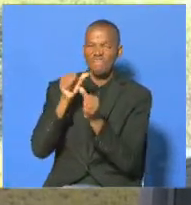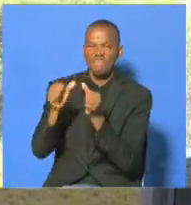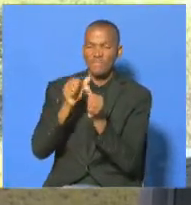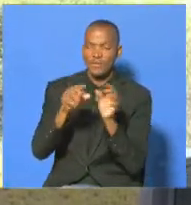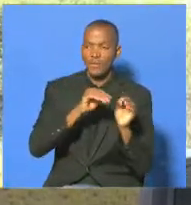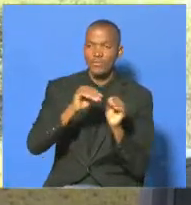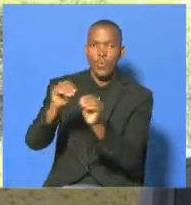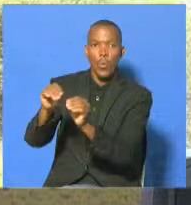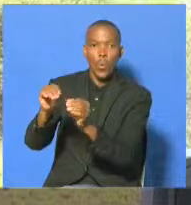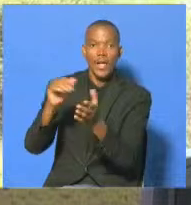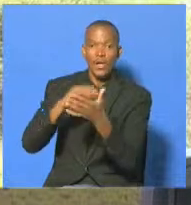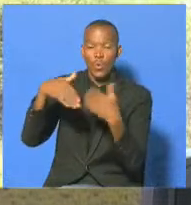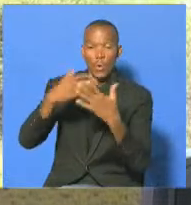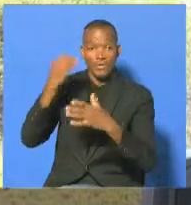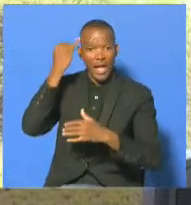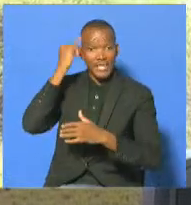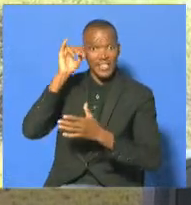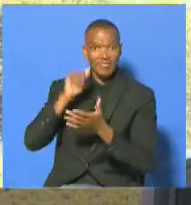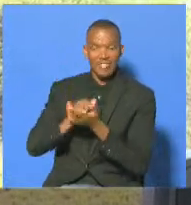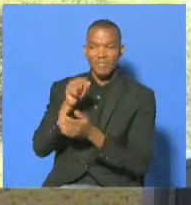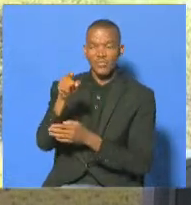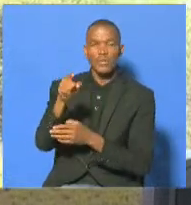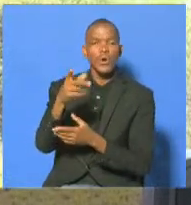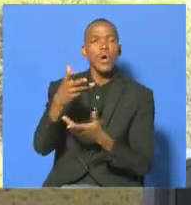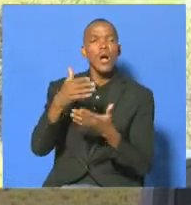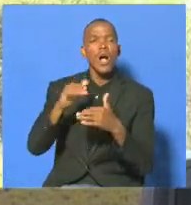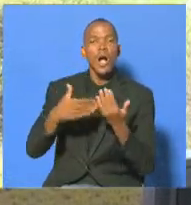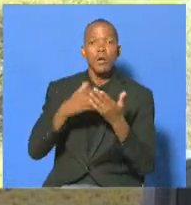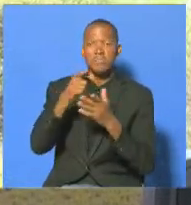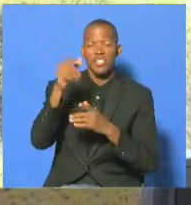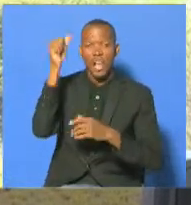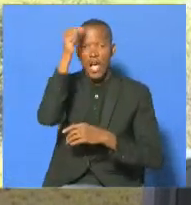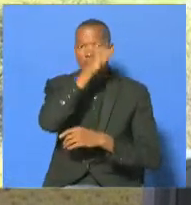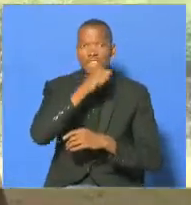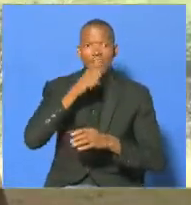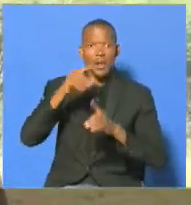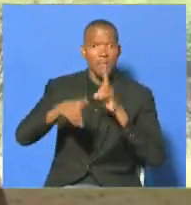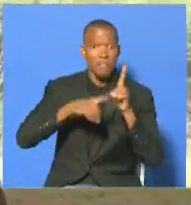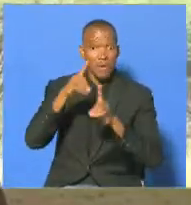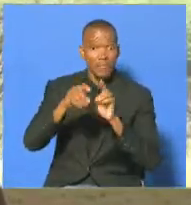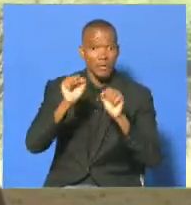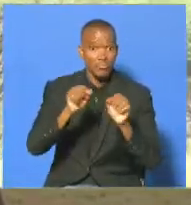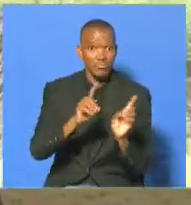these noble ideas of unification of the African